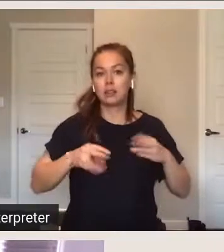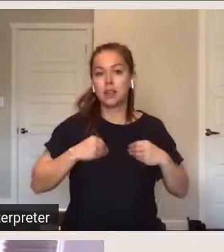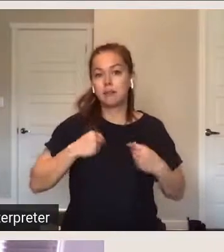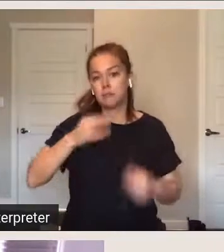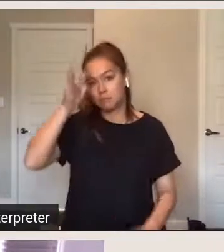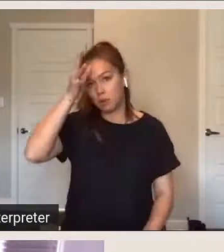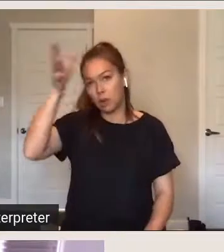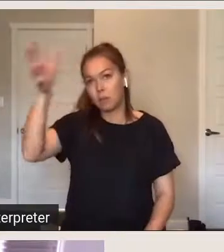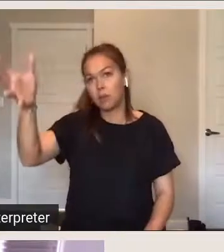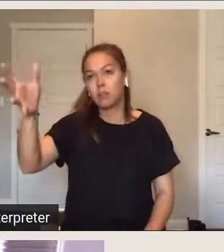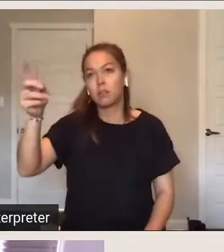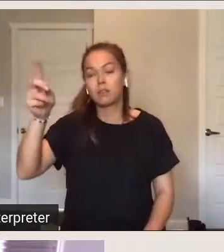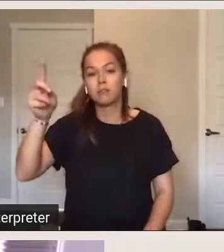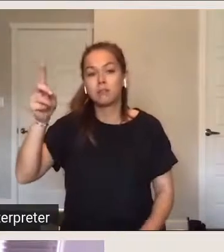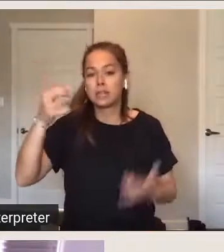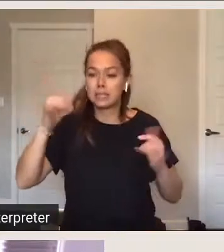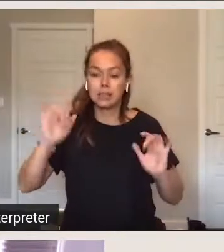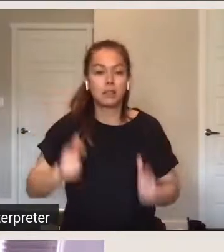video.